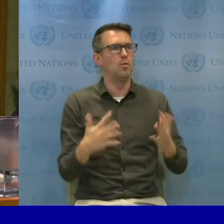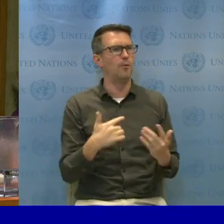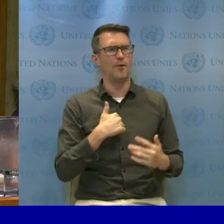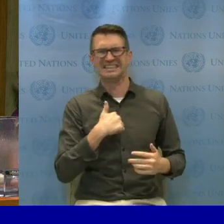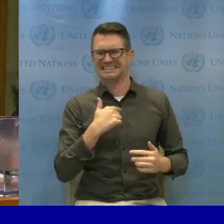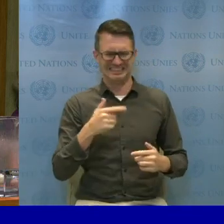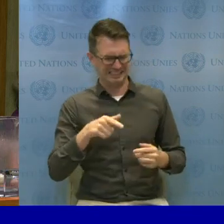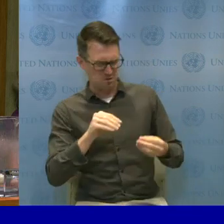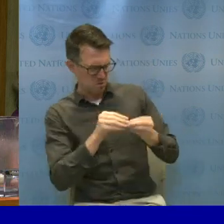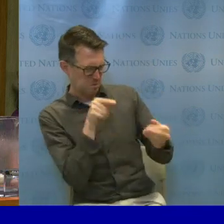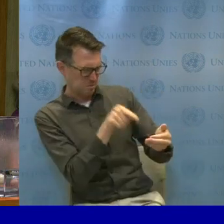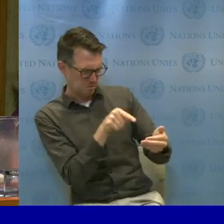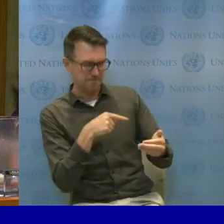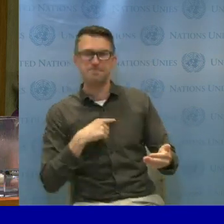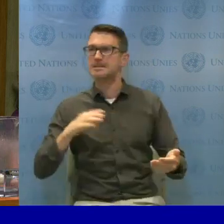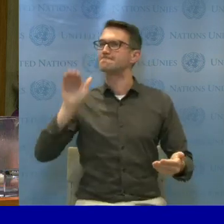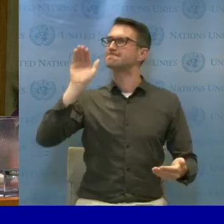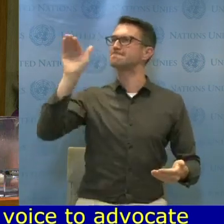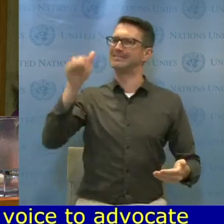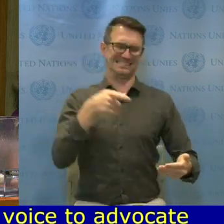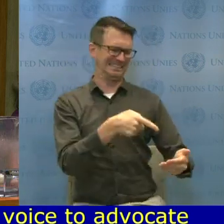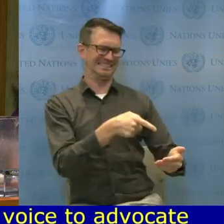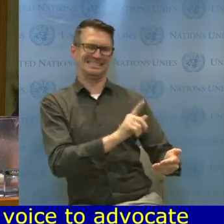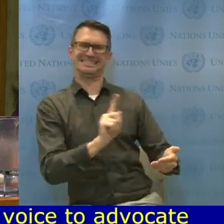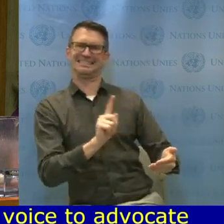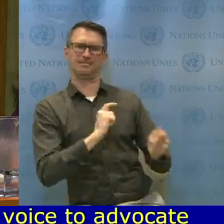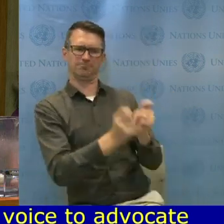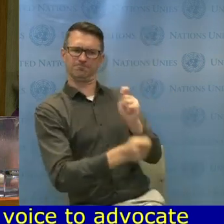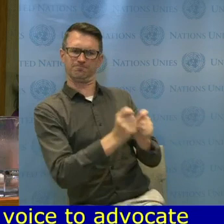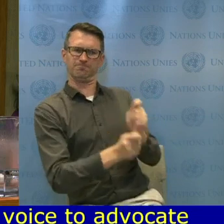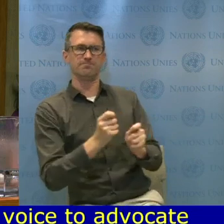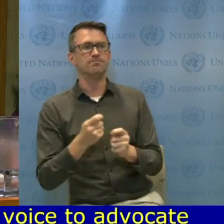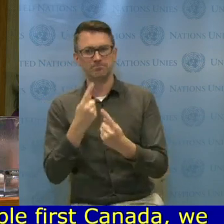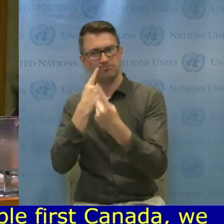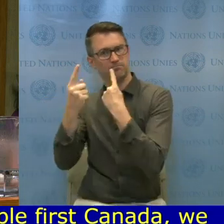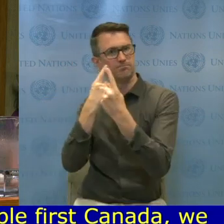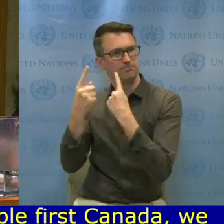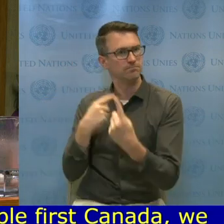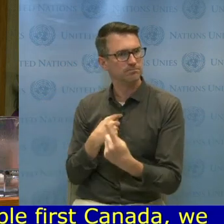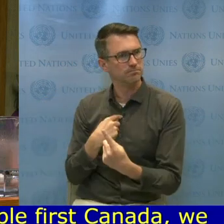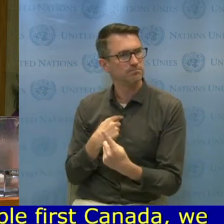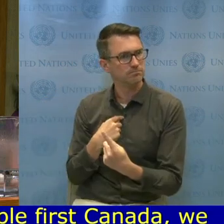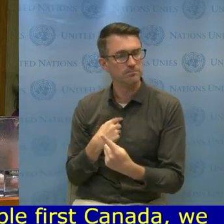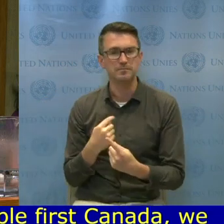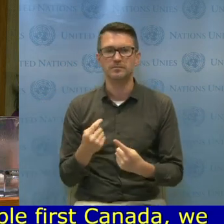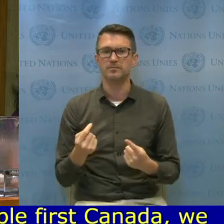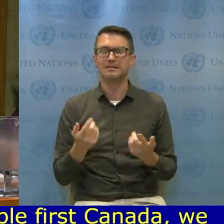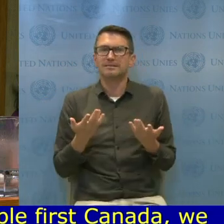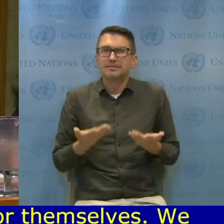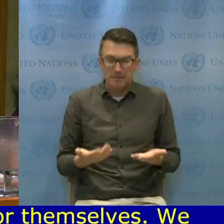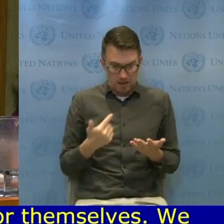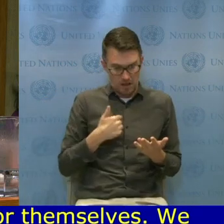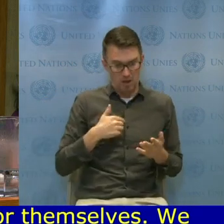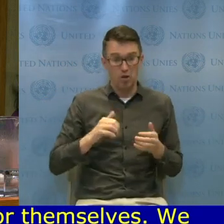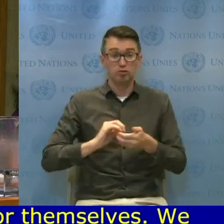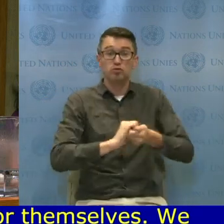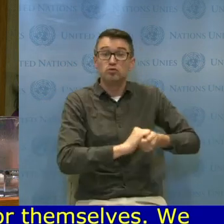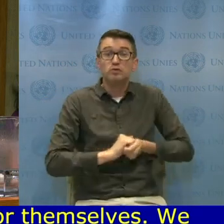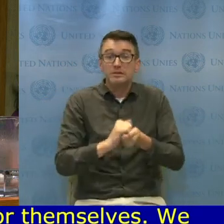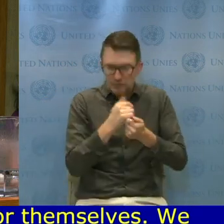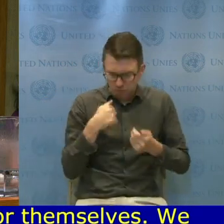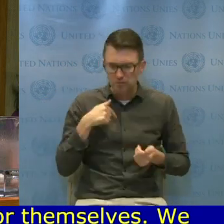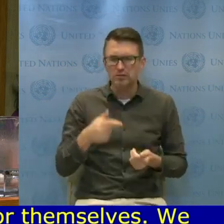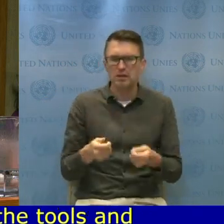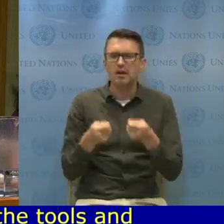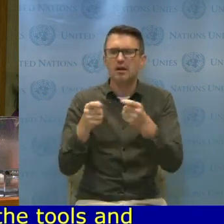tools and resources that they need to make it easier. We have developed several presentations around health,